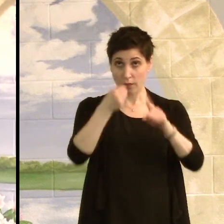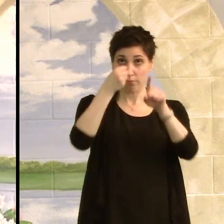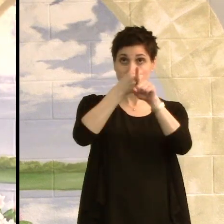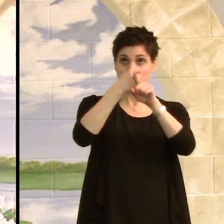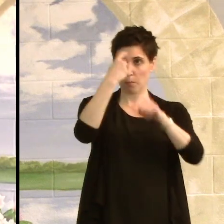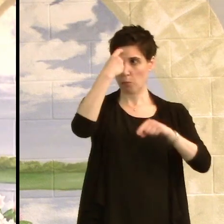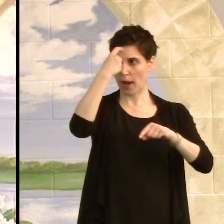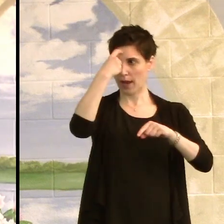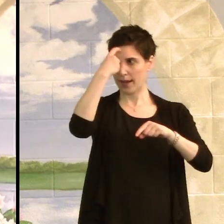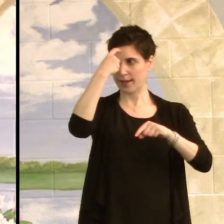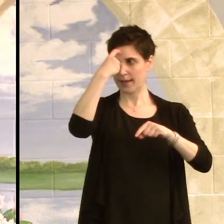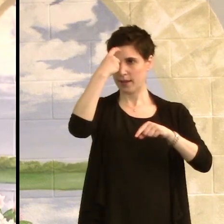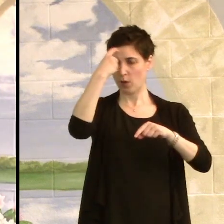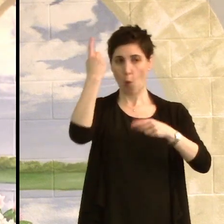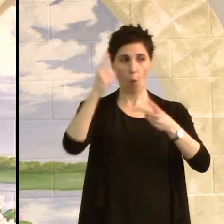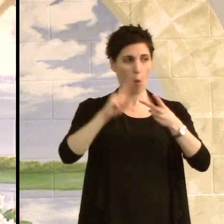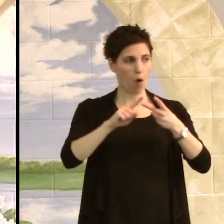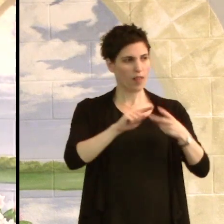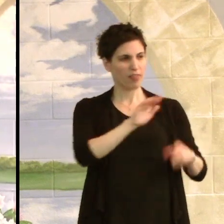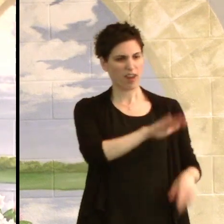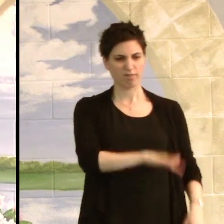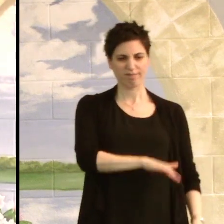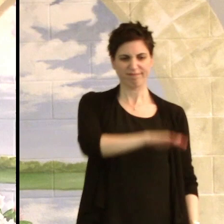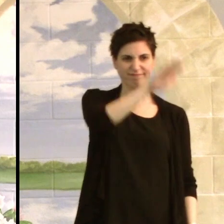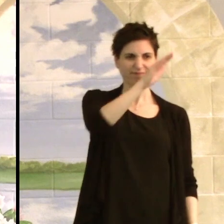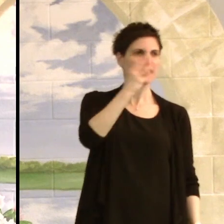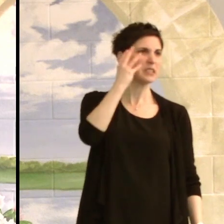traumatic event that happens to a person.